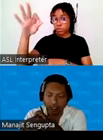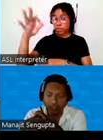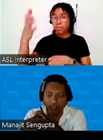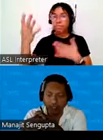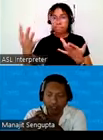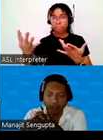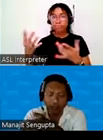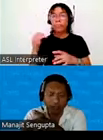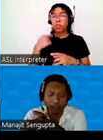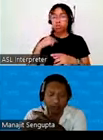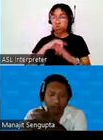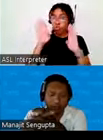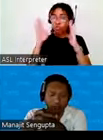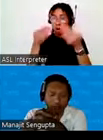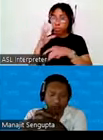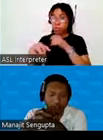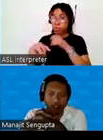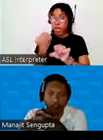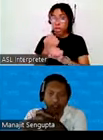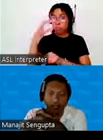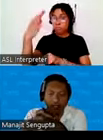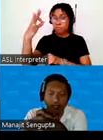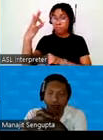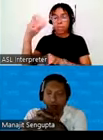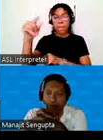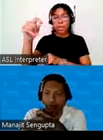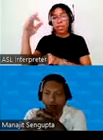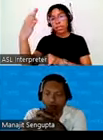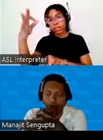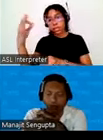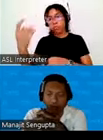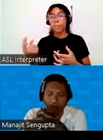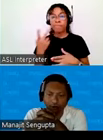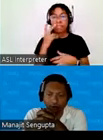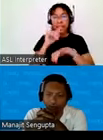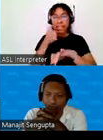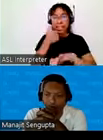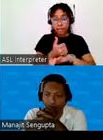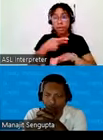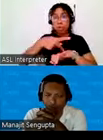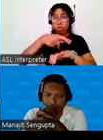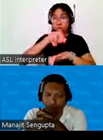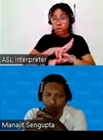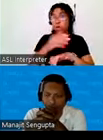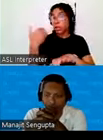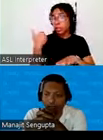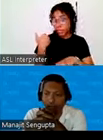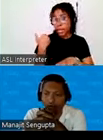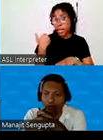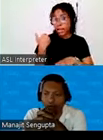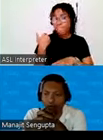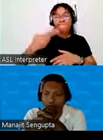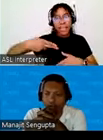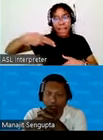study. What it shows is that Puerto Rico overall has significantly high